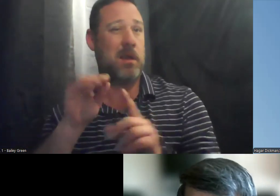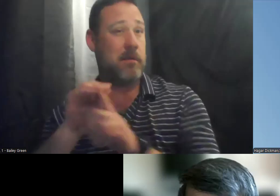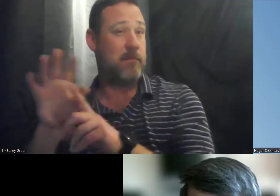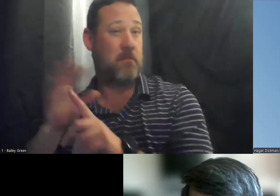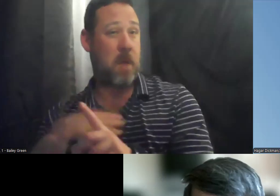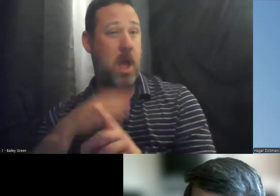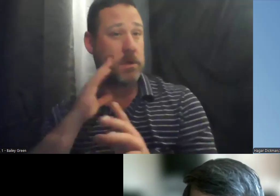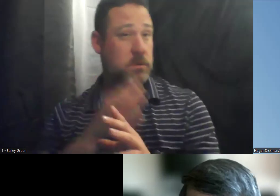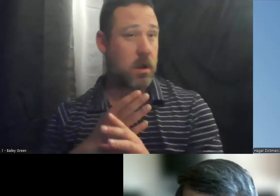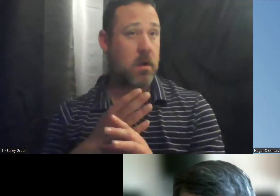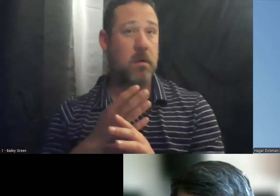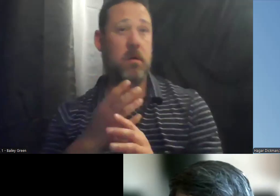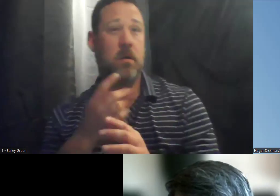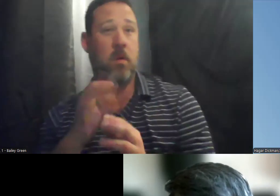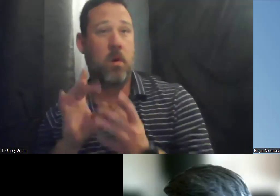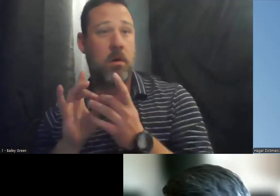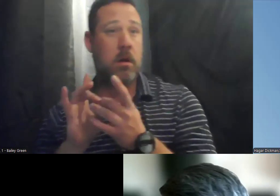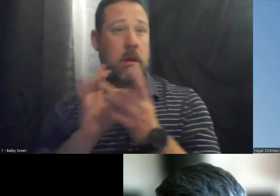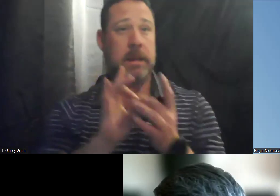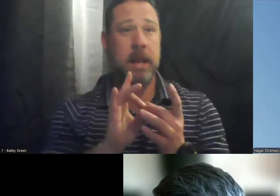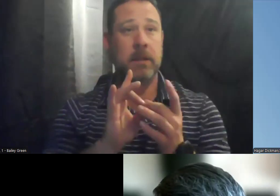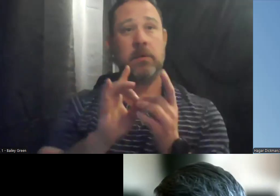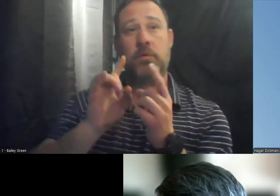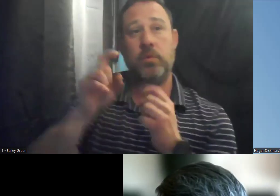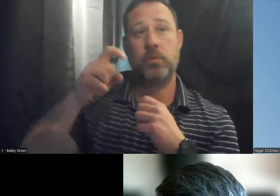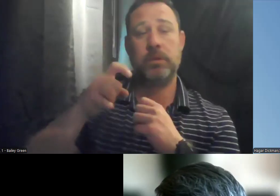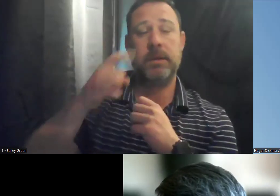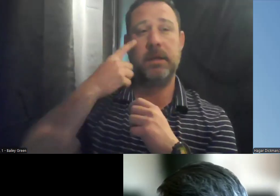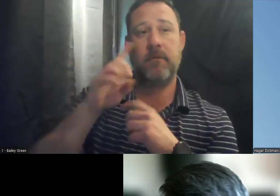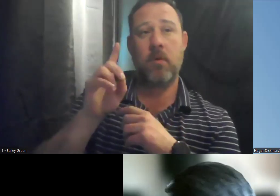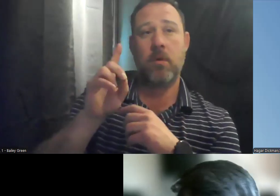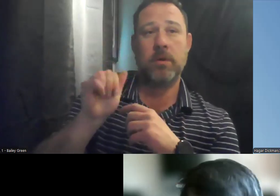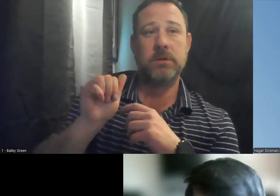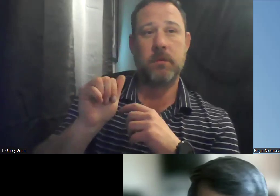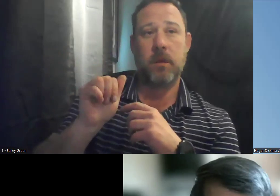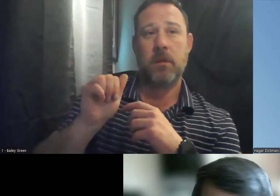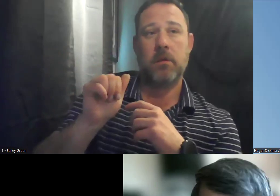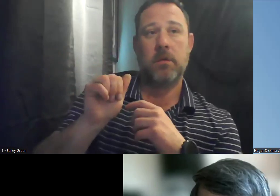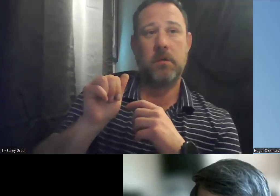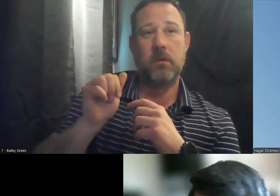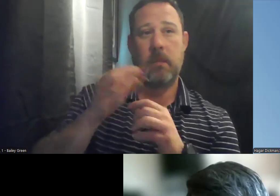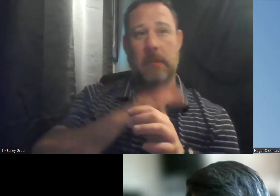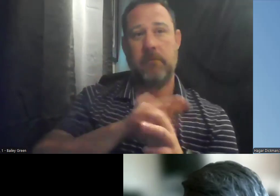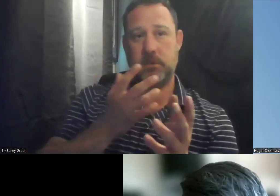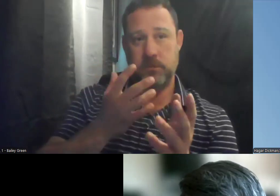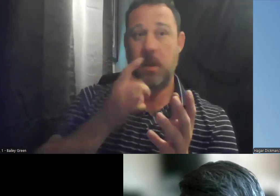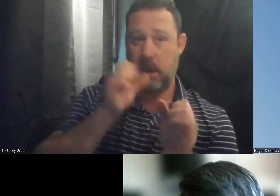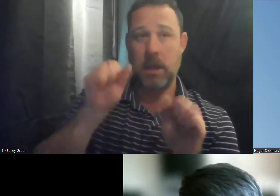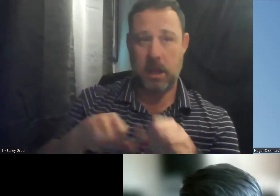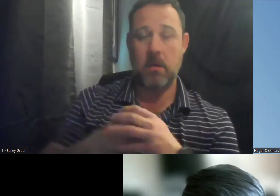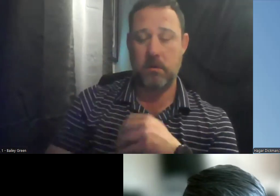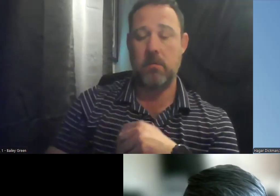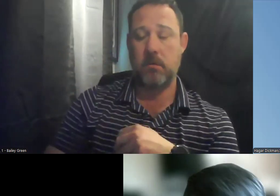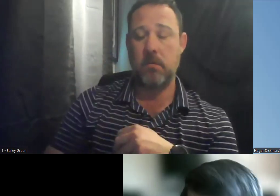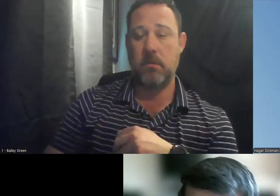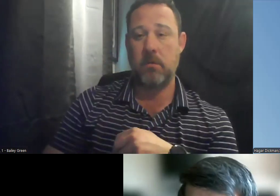anybody else who is connected to the need for disability, these types of benefits. But in fact, it can.